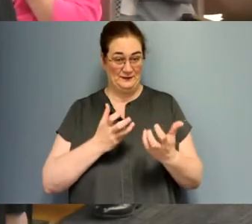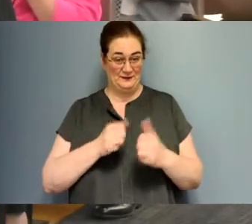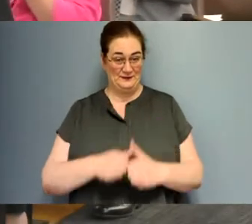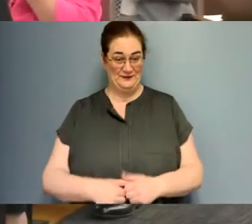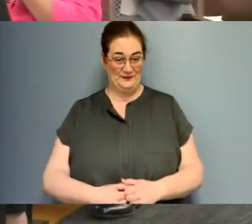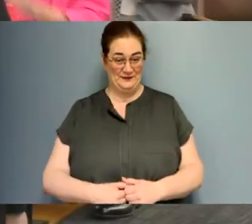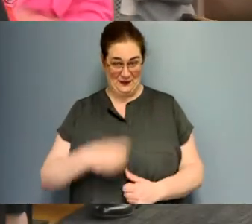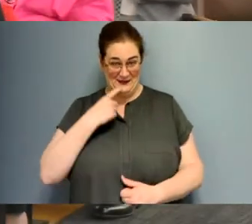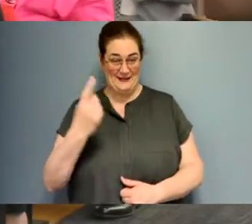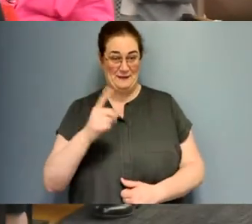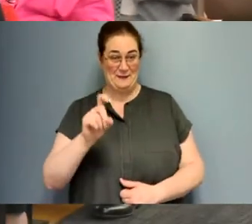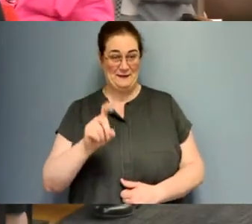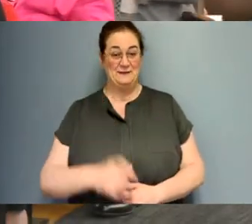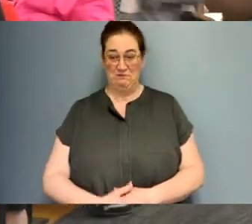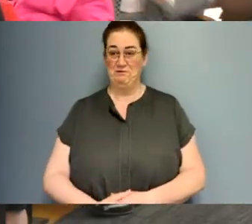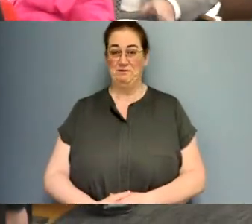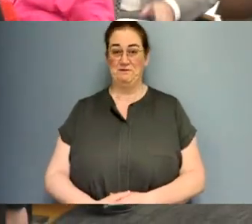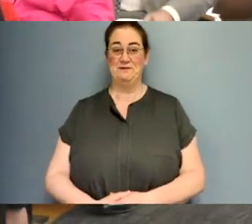Do I say